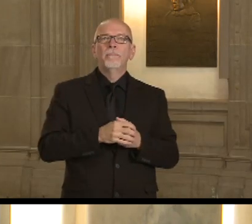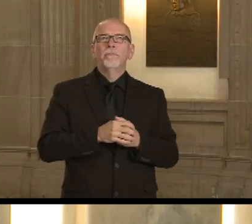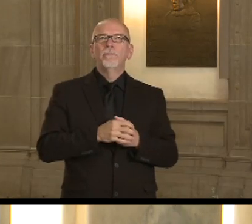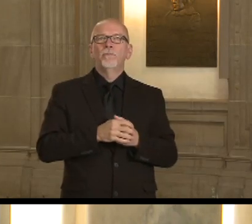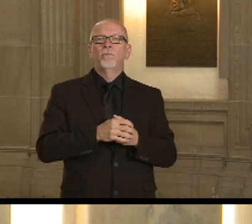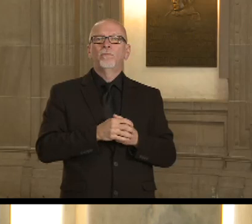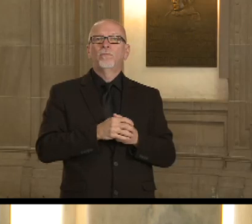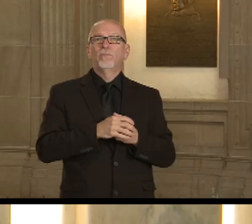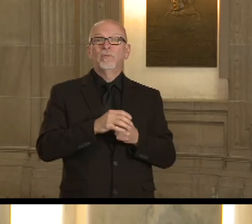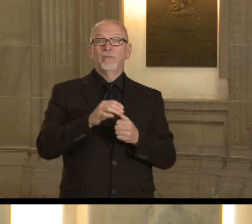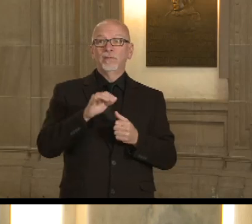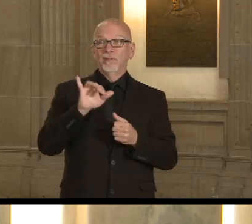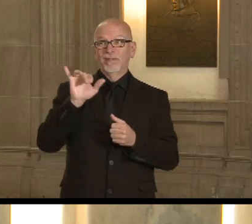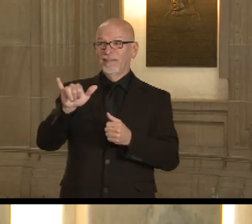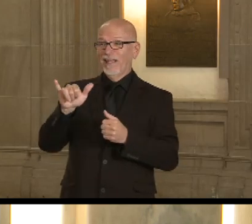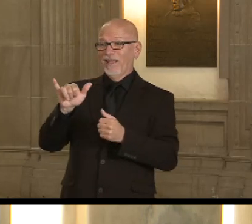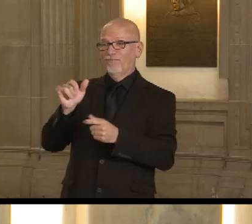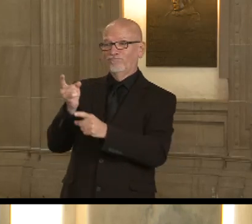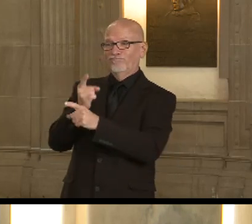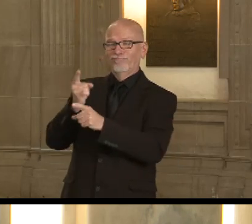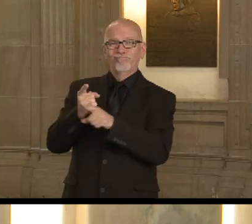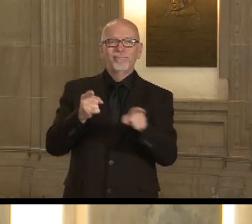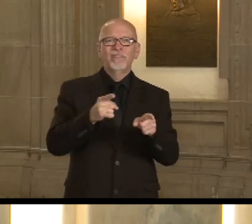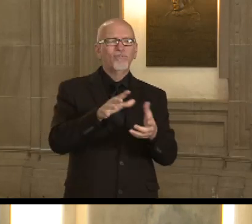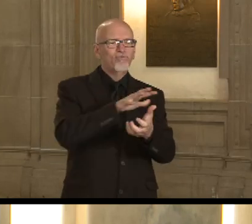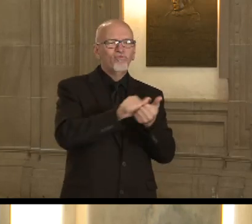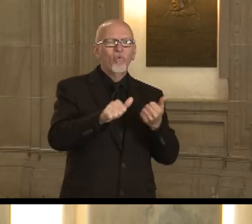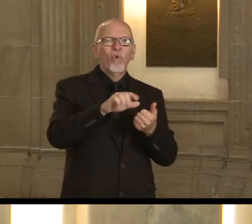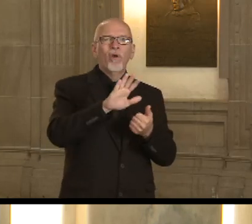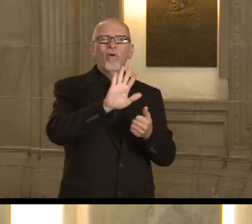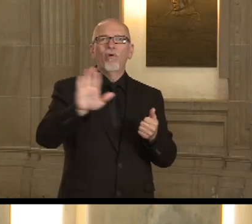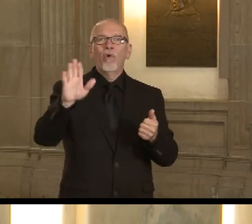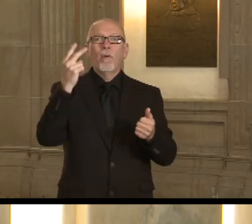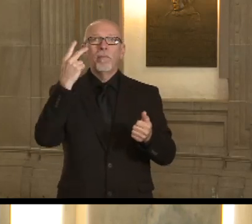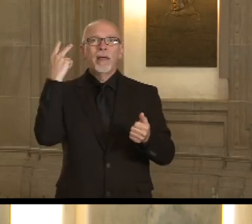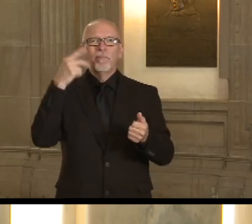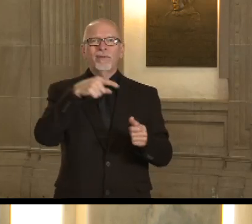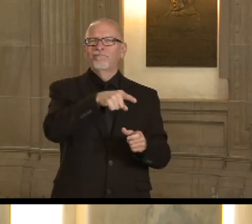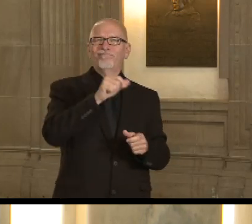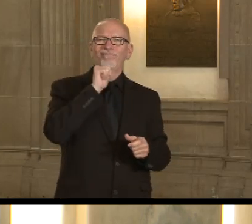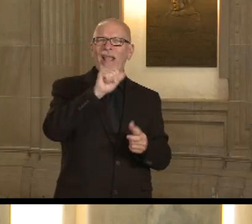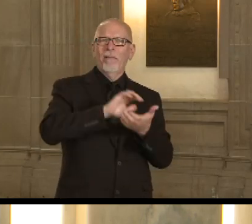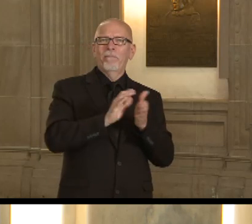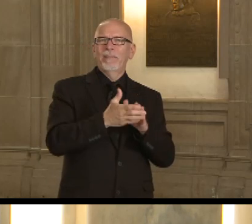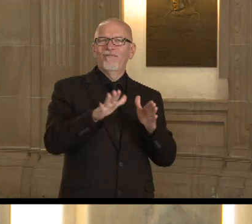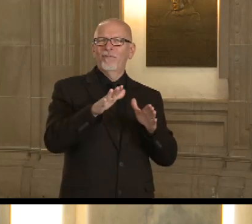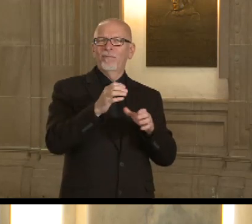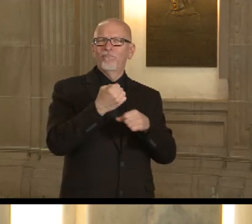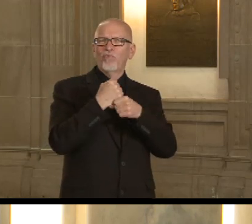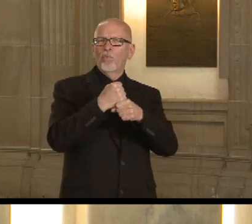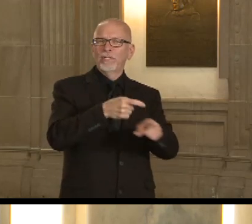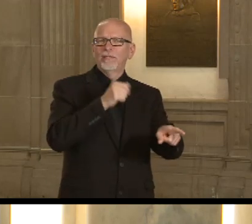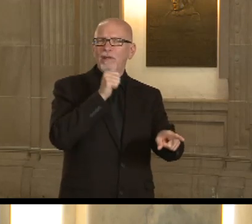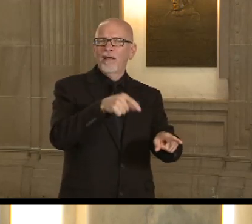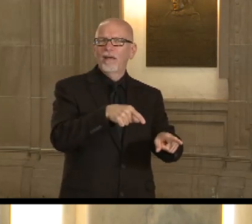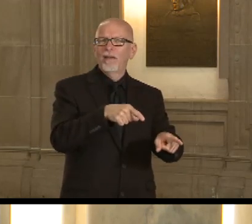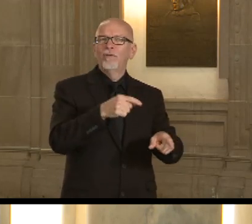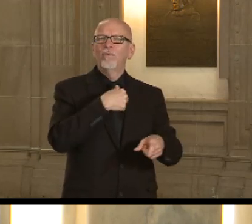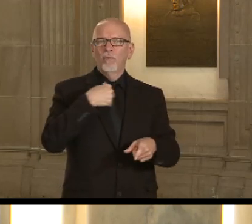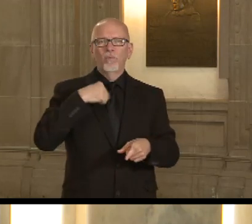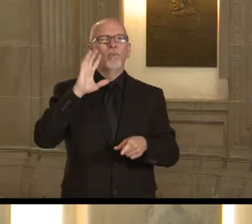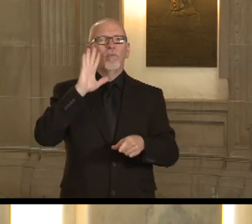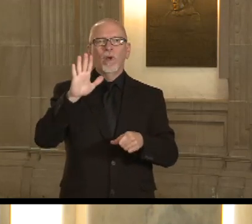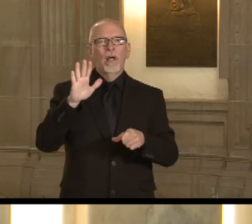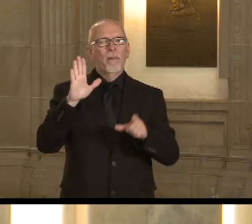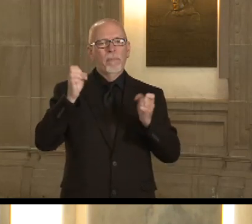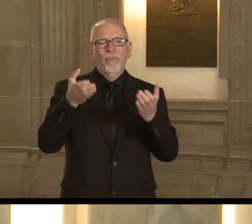that service and their memories are not in this to peacefully protest. And so we will be on the scene,